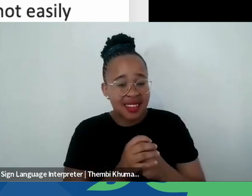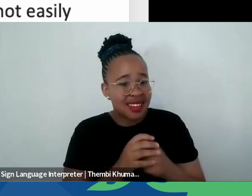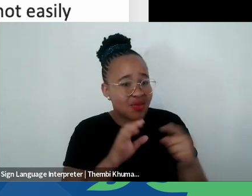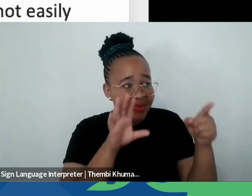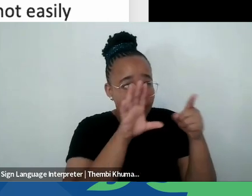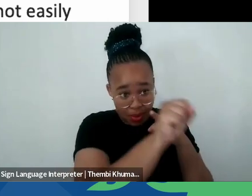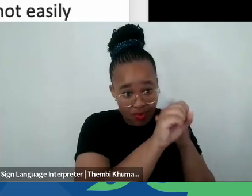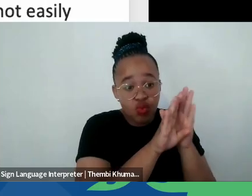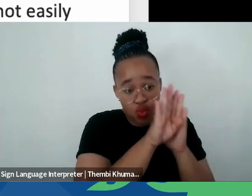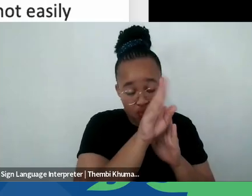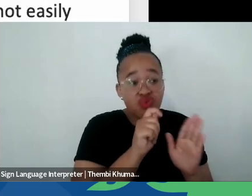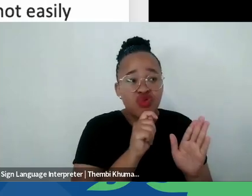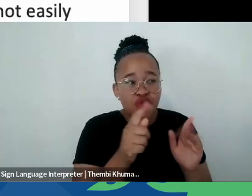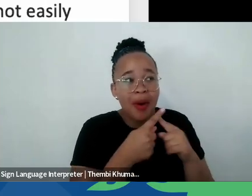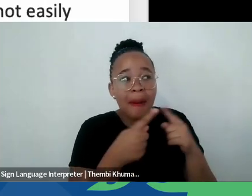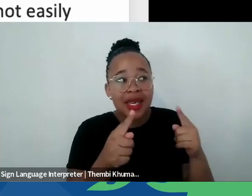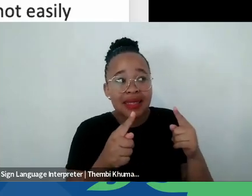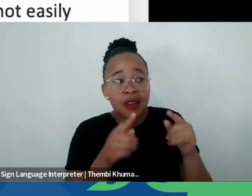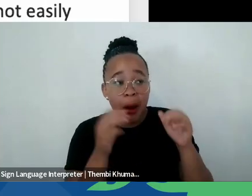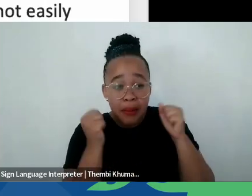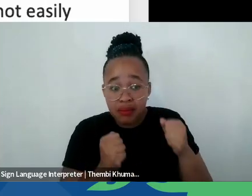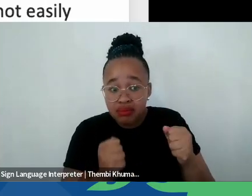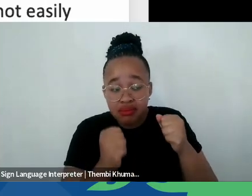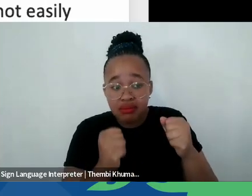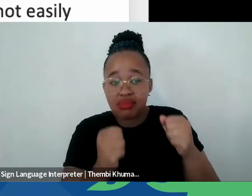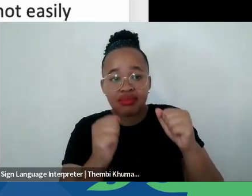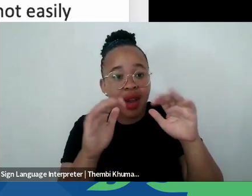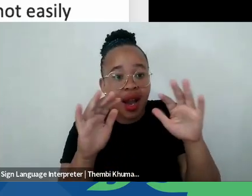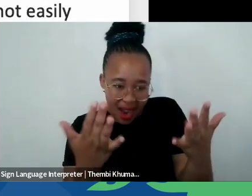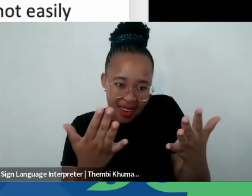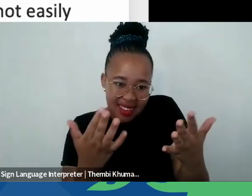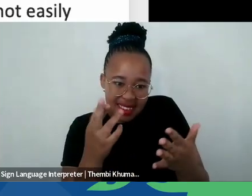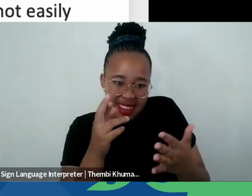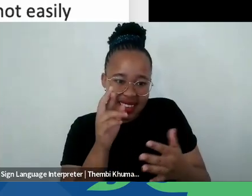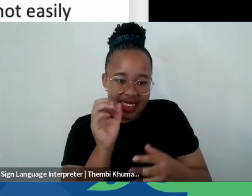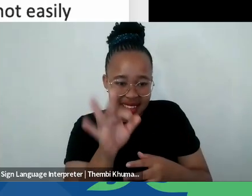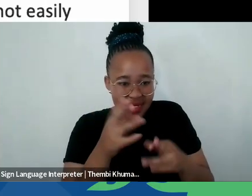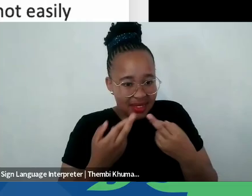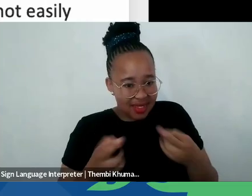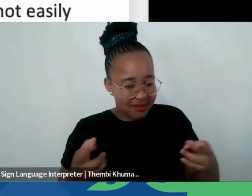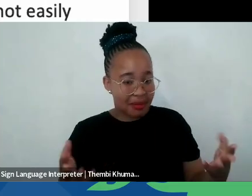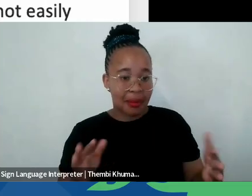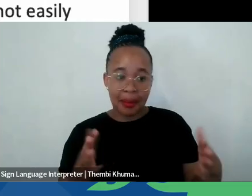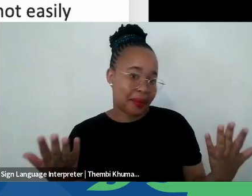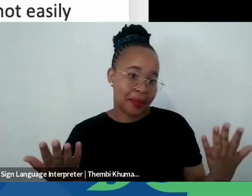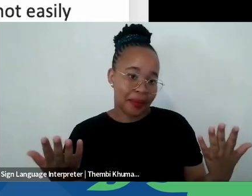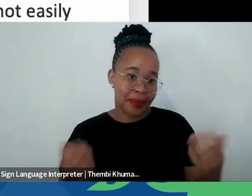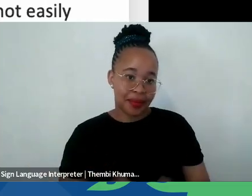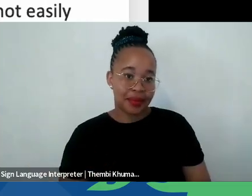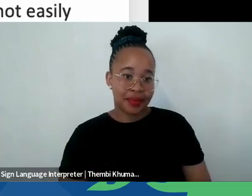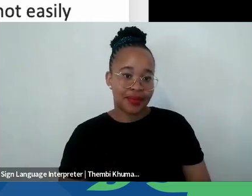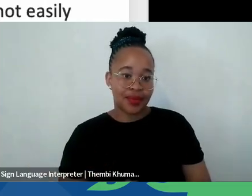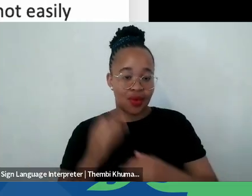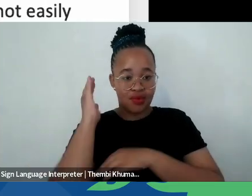sustained once we scale back on the resources. And that is my